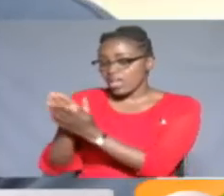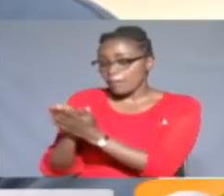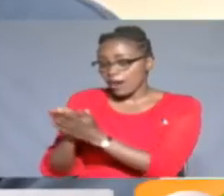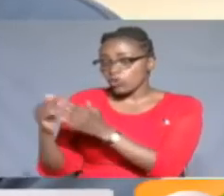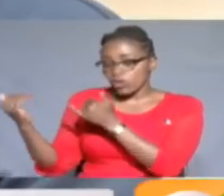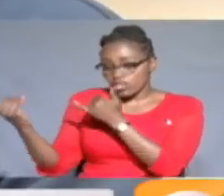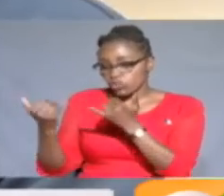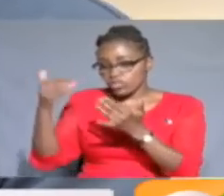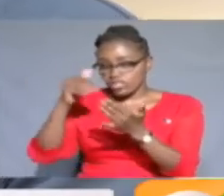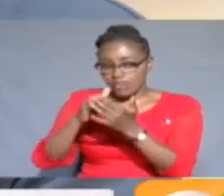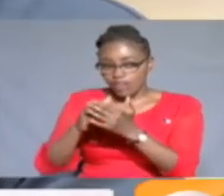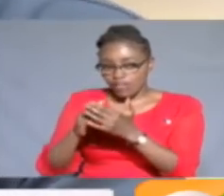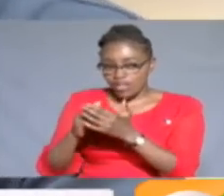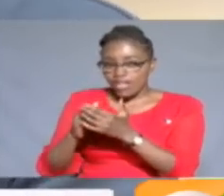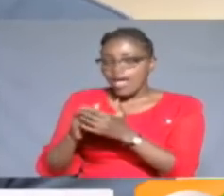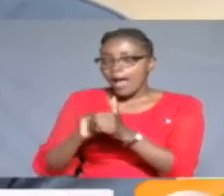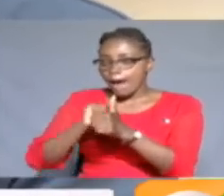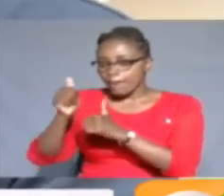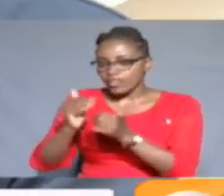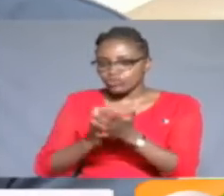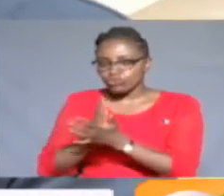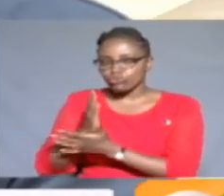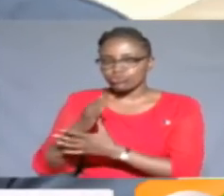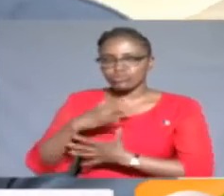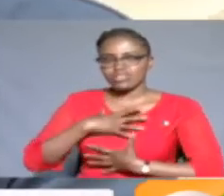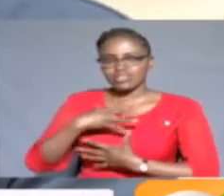passed with interests.